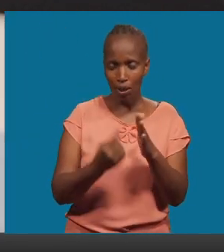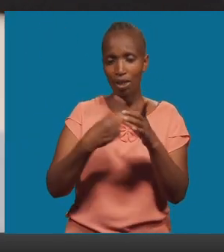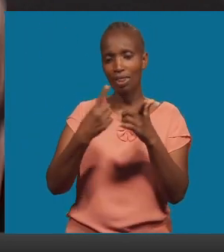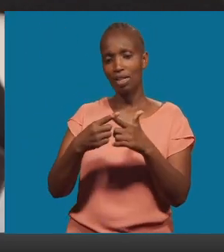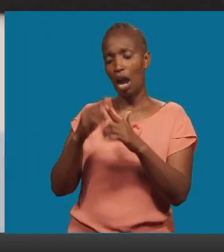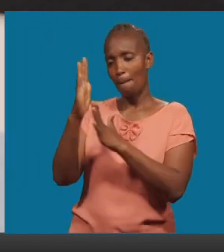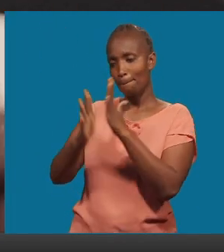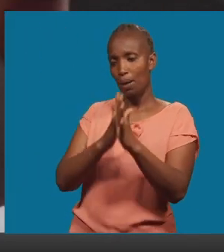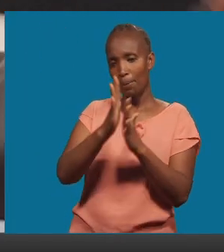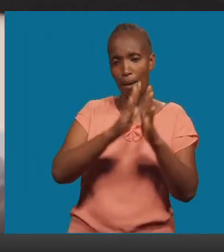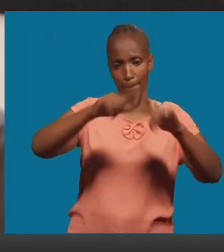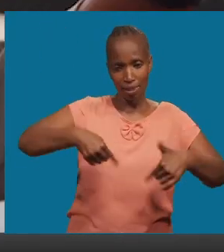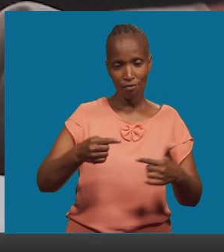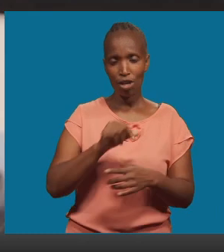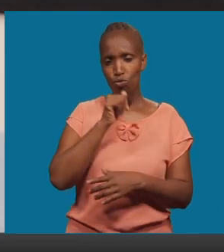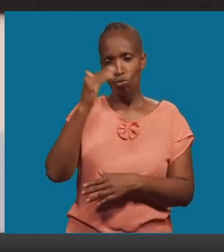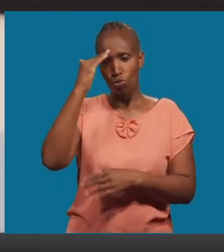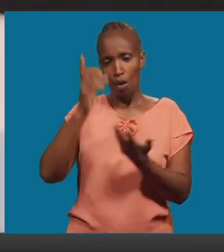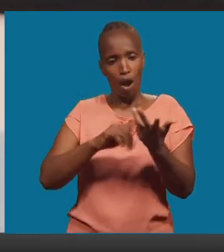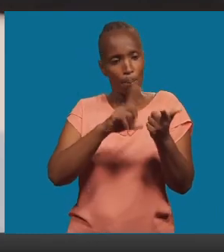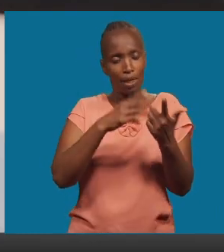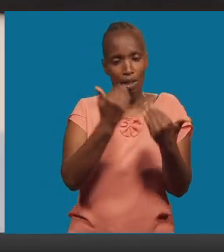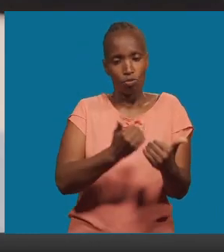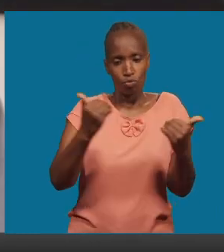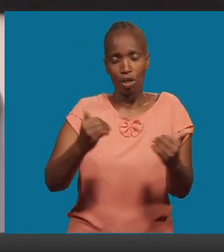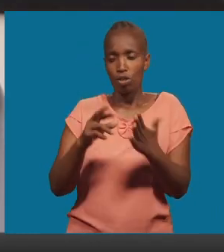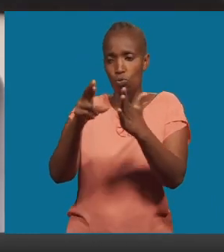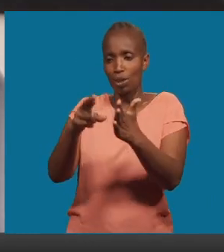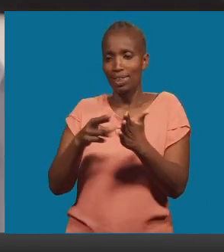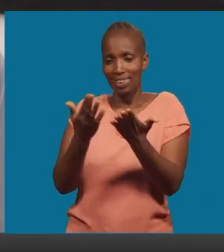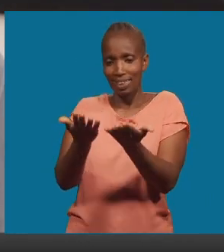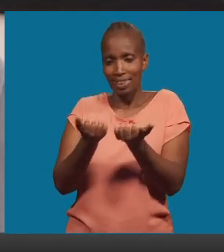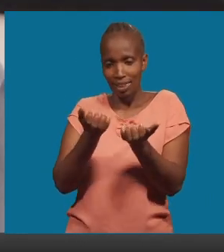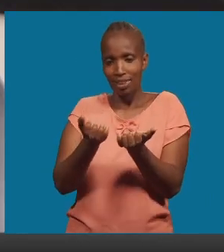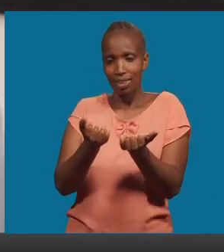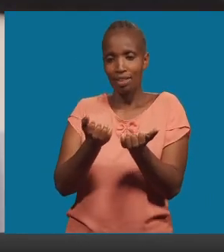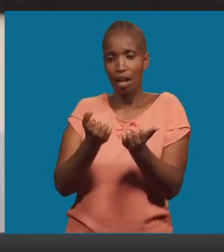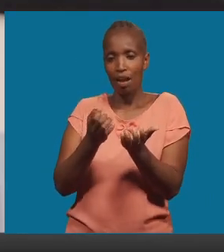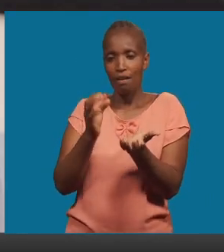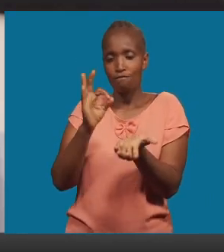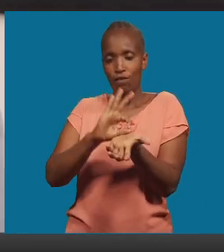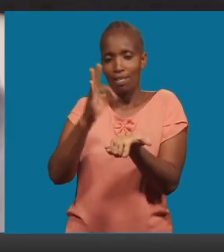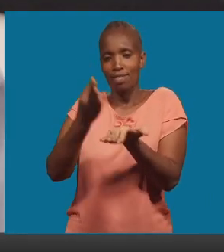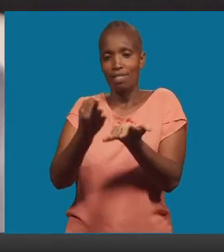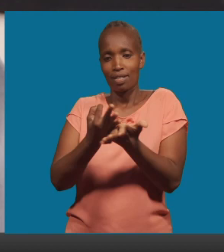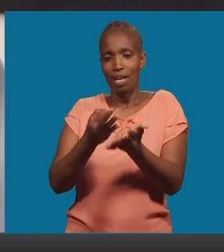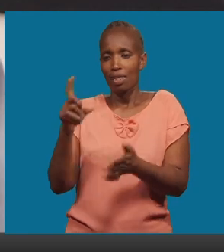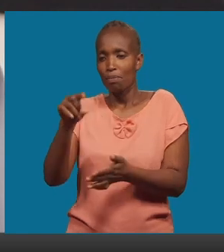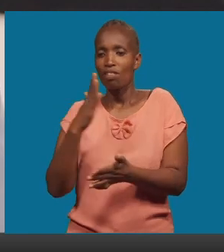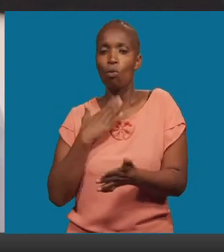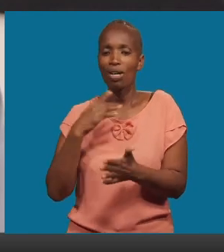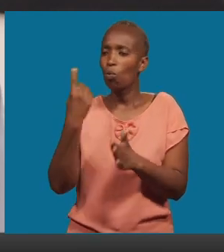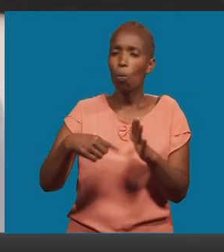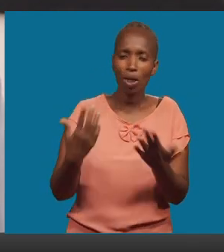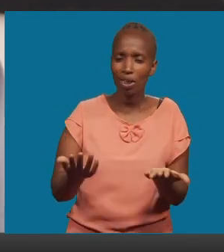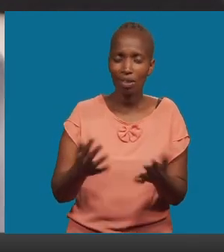need? Ni shule, ni nini jipange. I want to know how many children need bursary, how many have finished school,